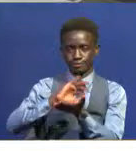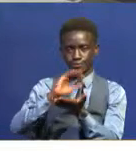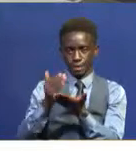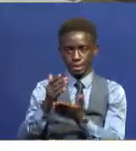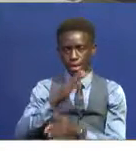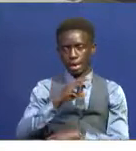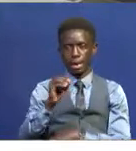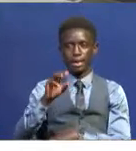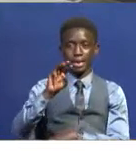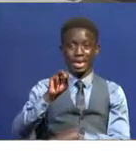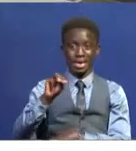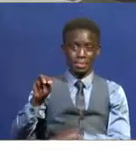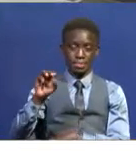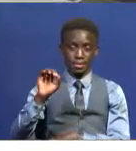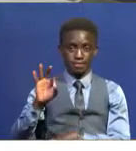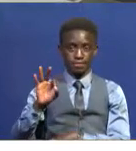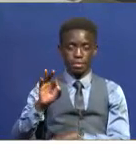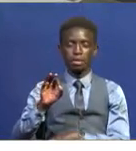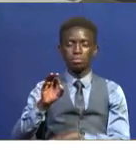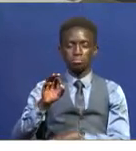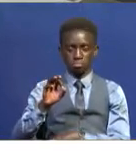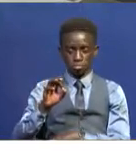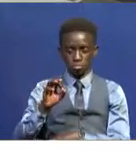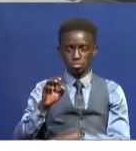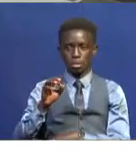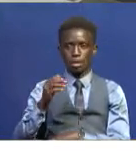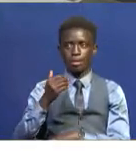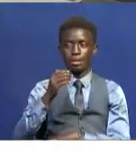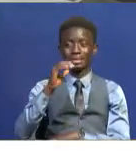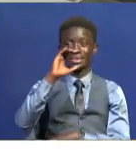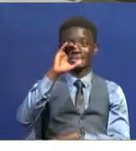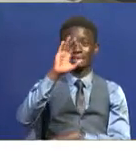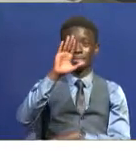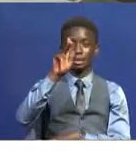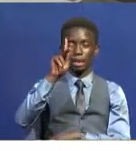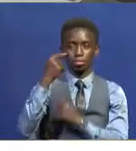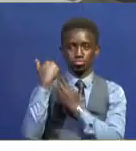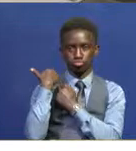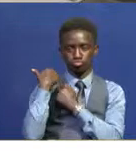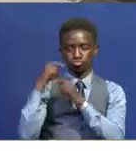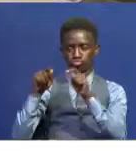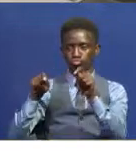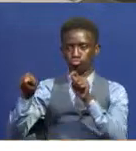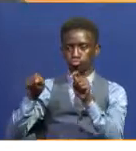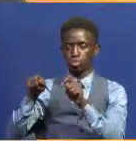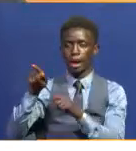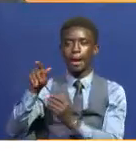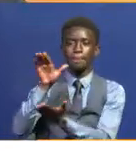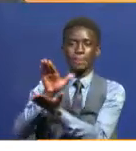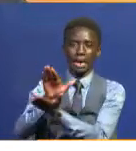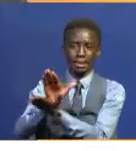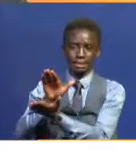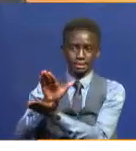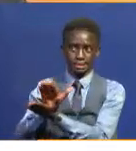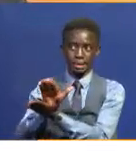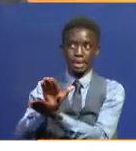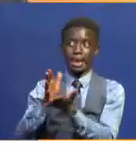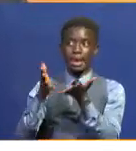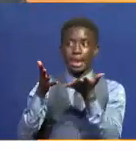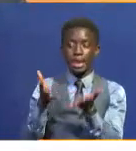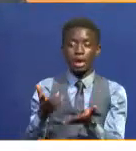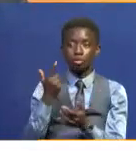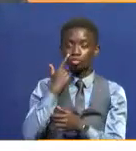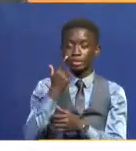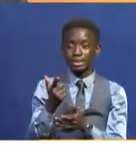Authority, with the central bank regulating banks. So in the investment space, the regulatory